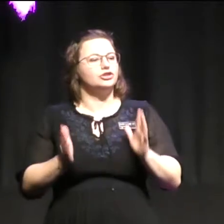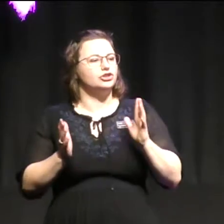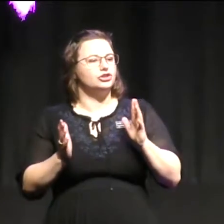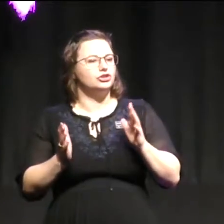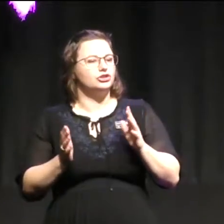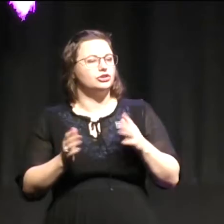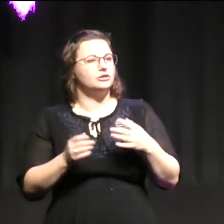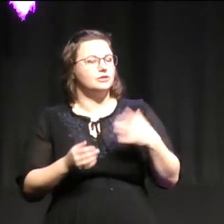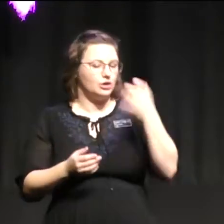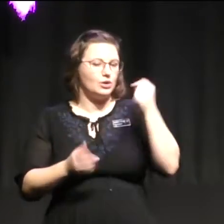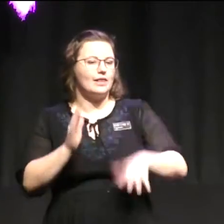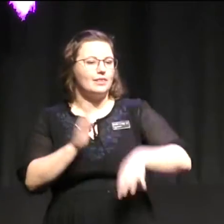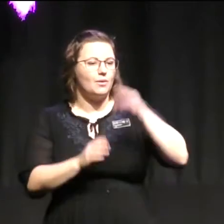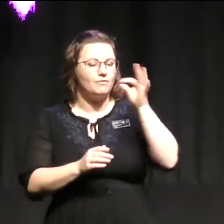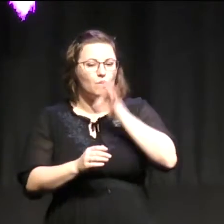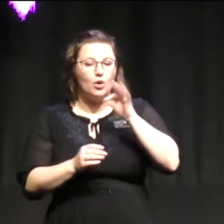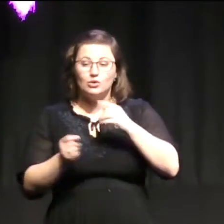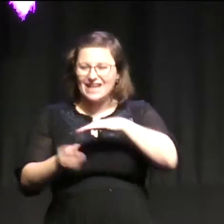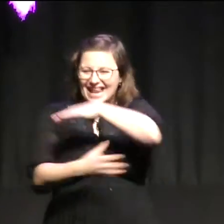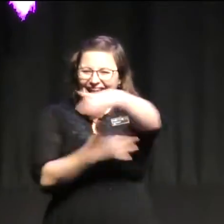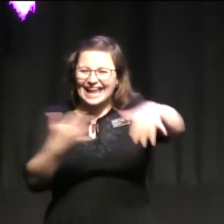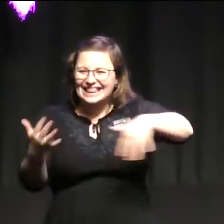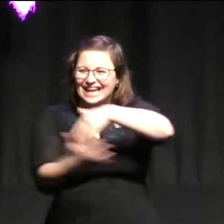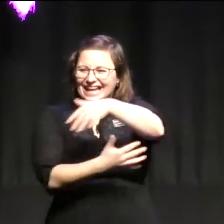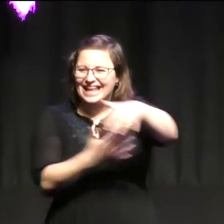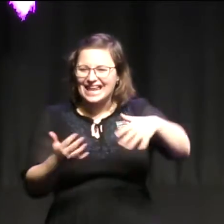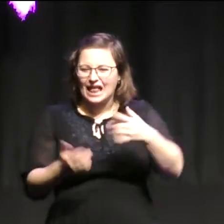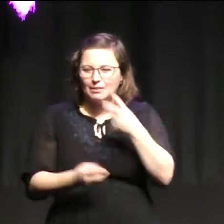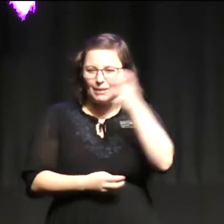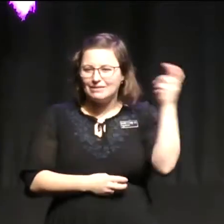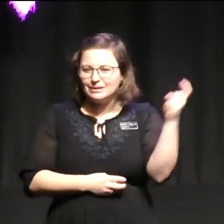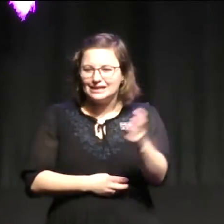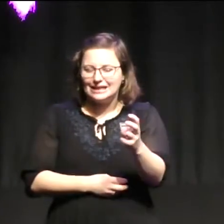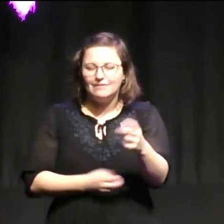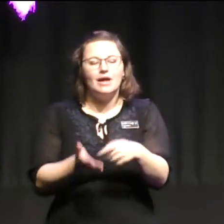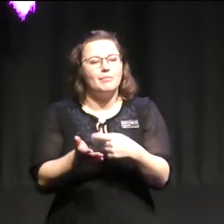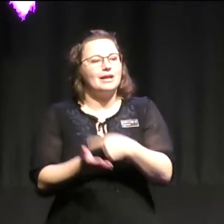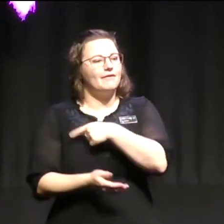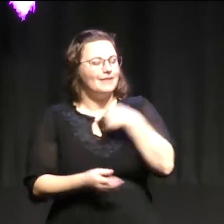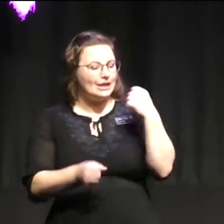the integrated approach where we work on